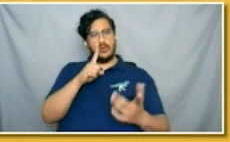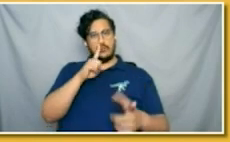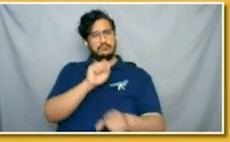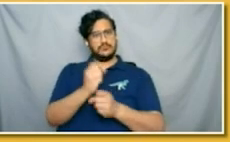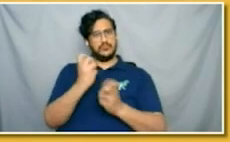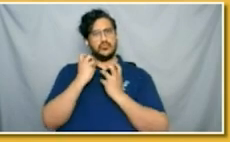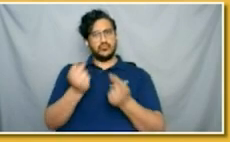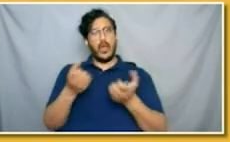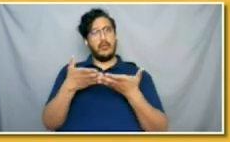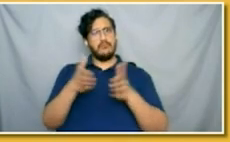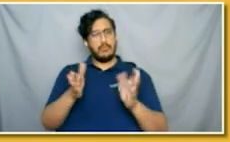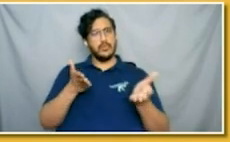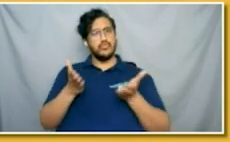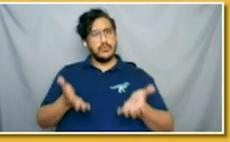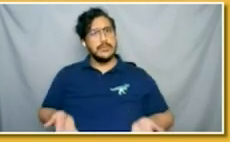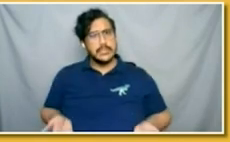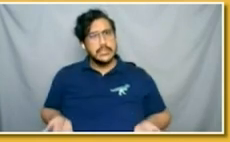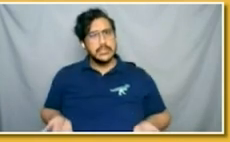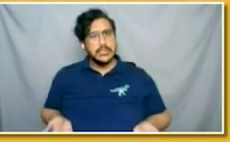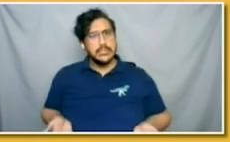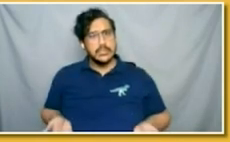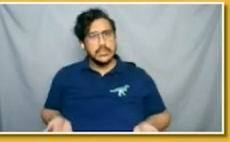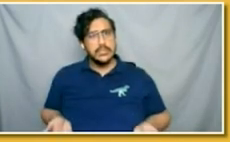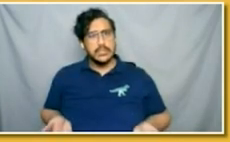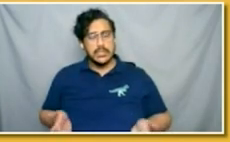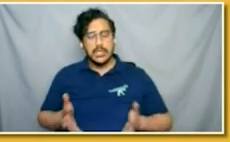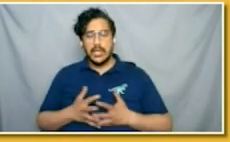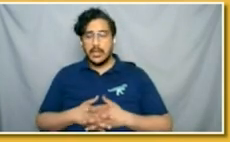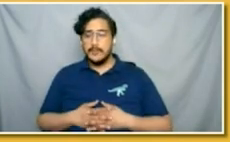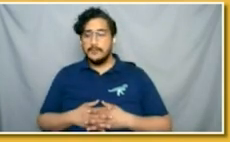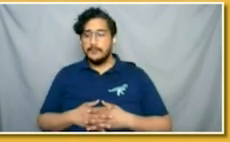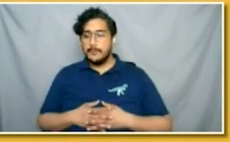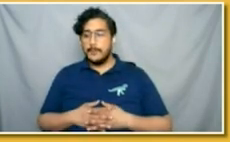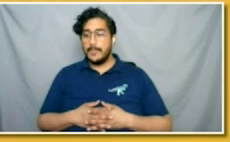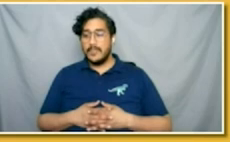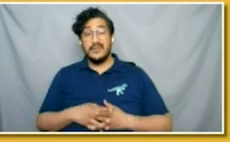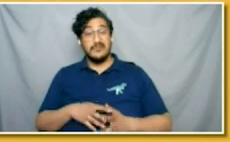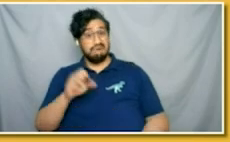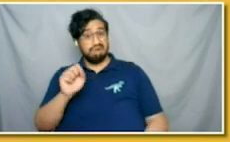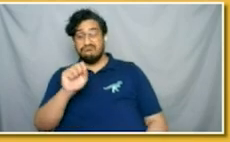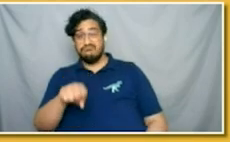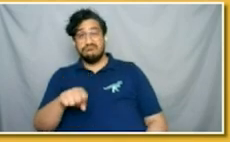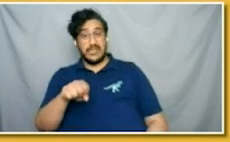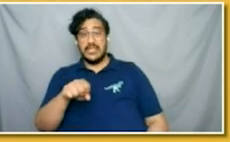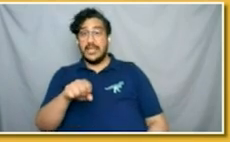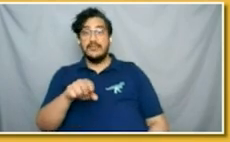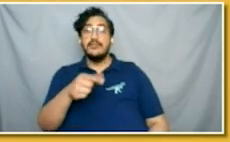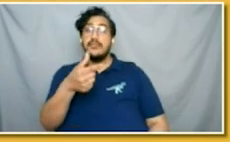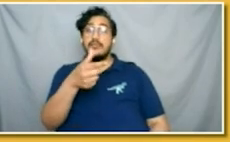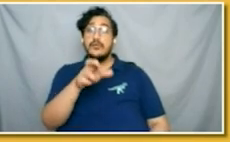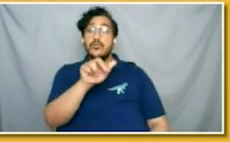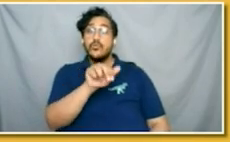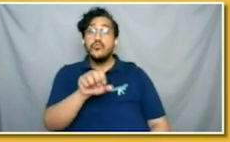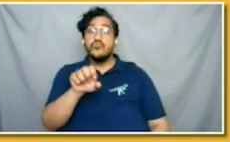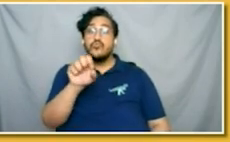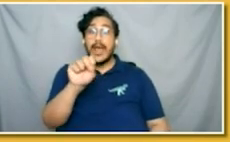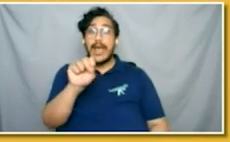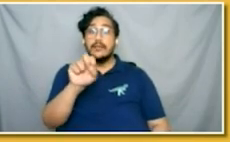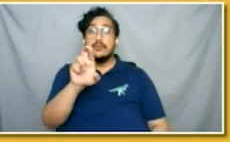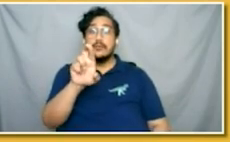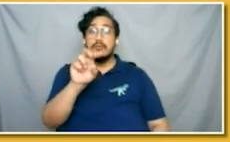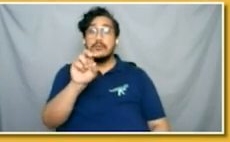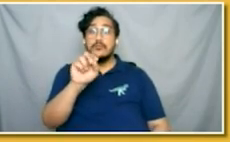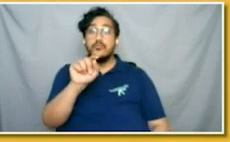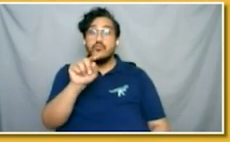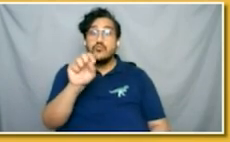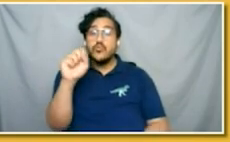Yeah, doing the grassroots campaigning and signing on to like the AFL-CIO or the union